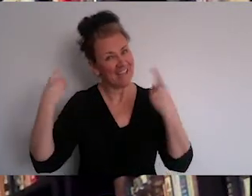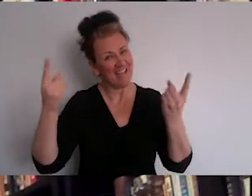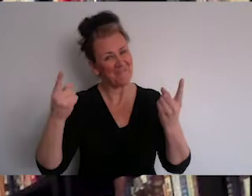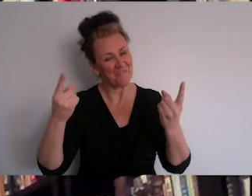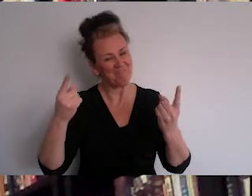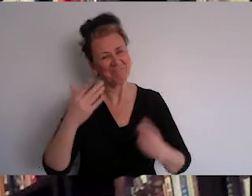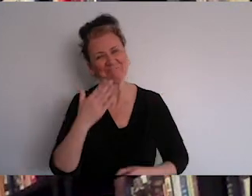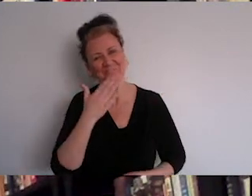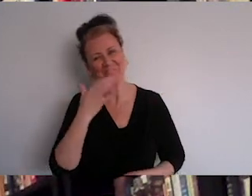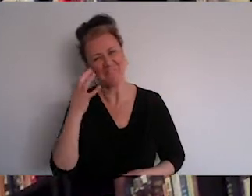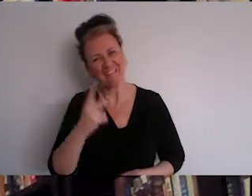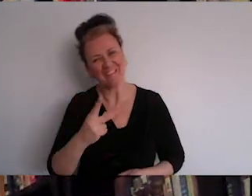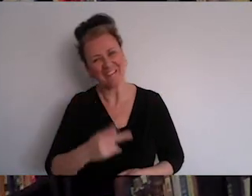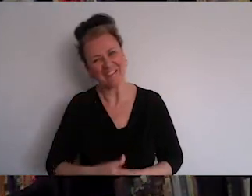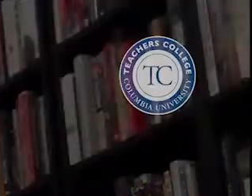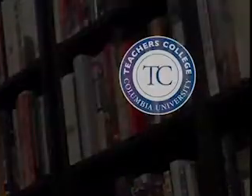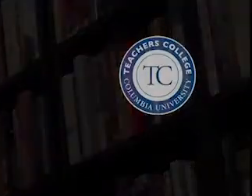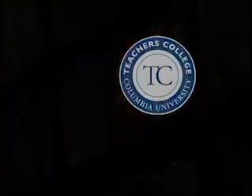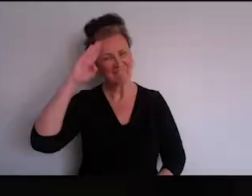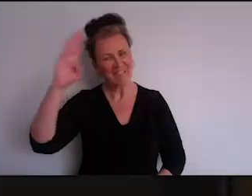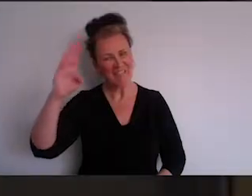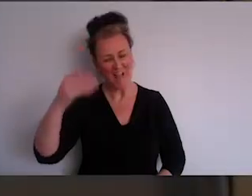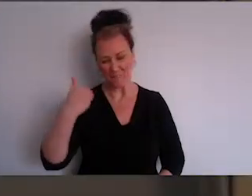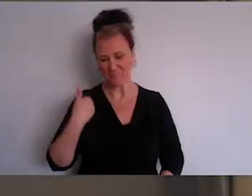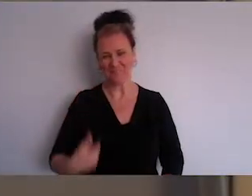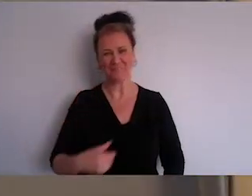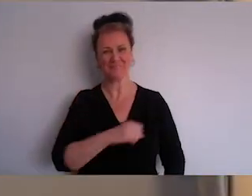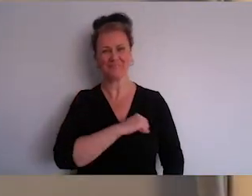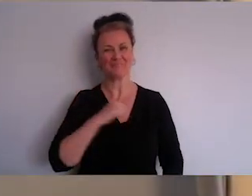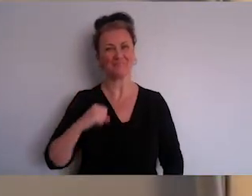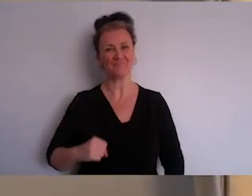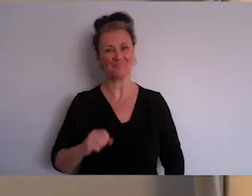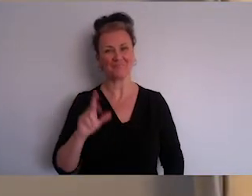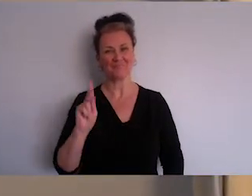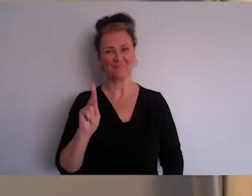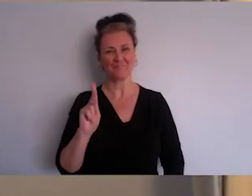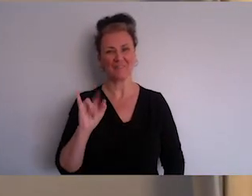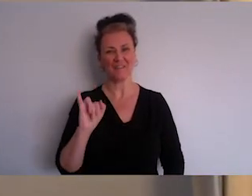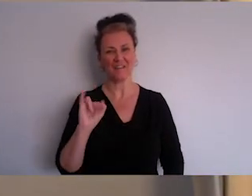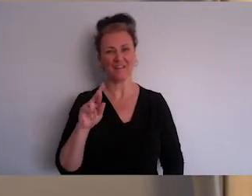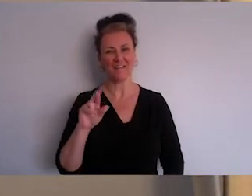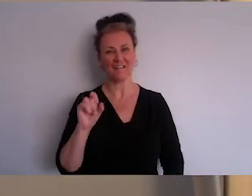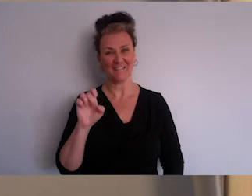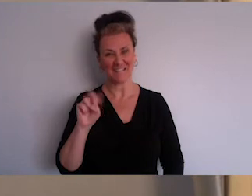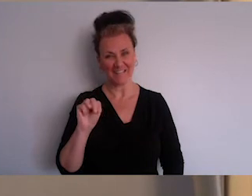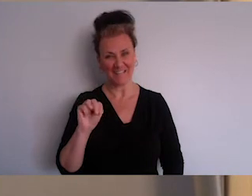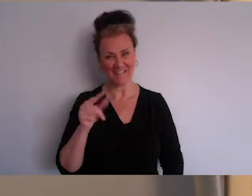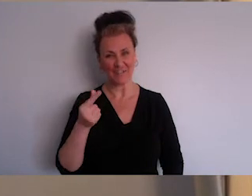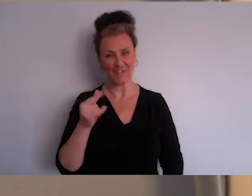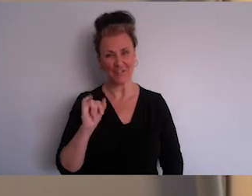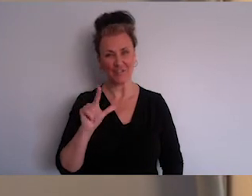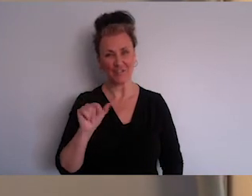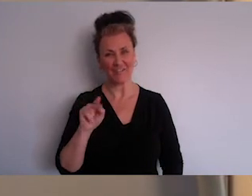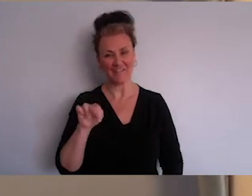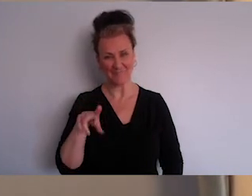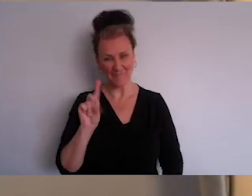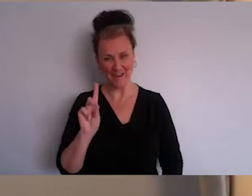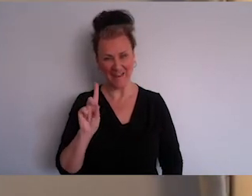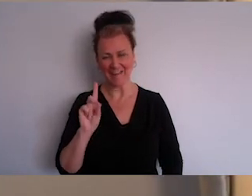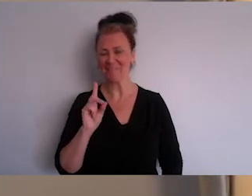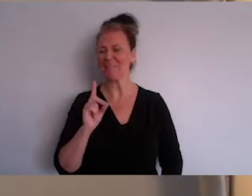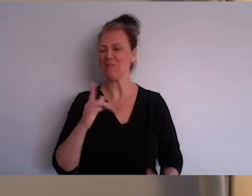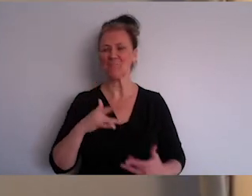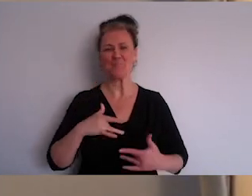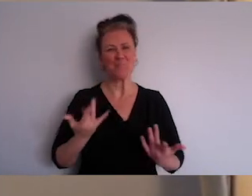now. Good luck. Hello, I'm Senator Kirsten Gillibrand, and I'm delighted to send my best wishes